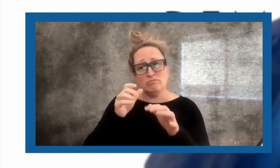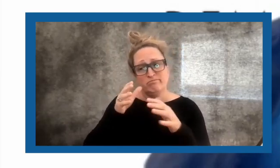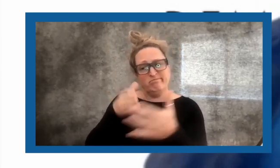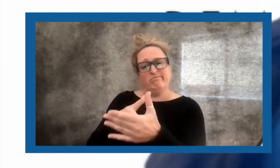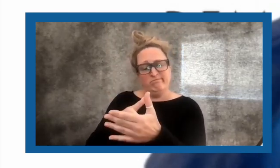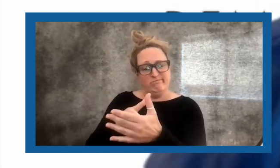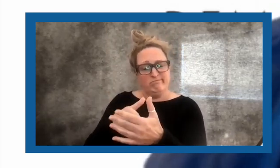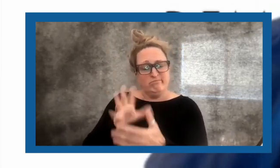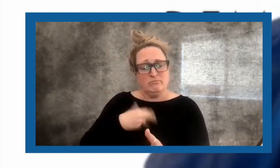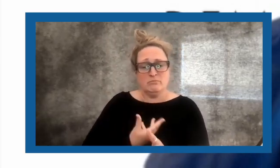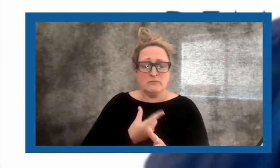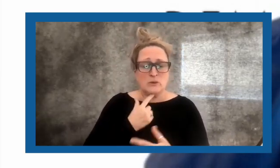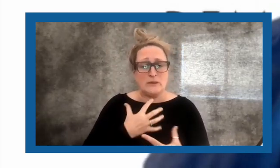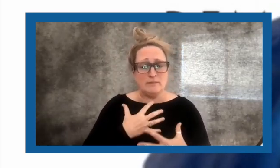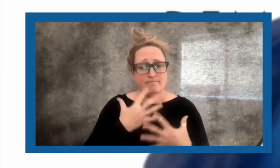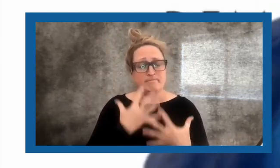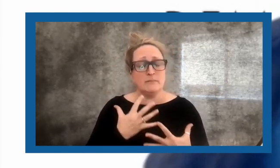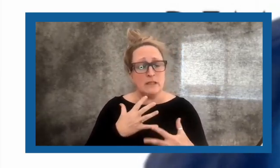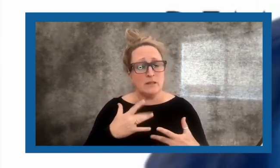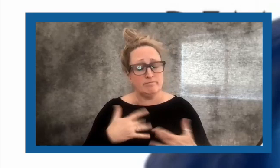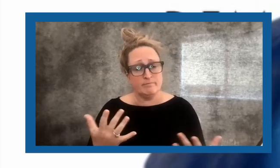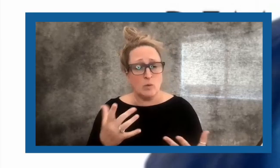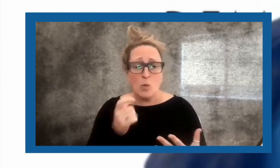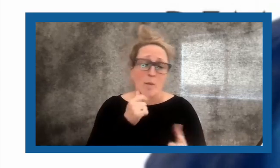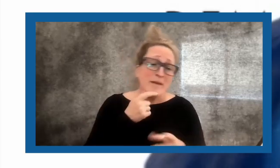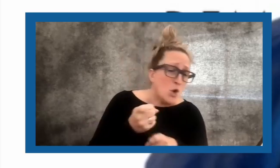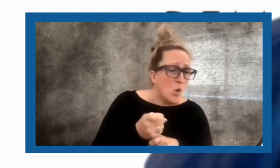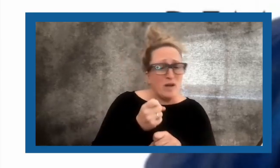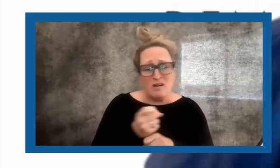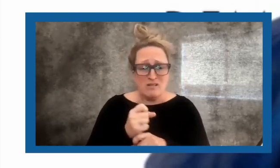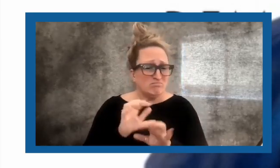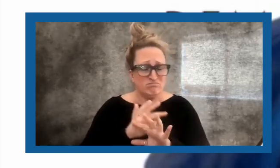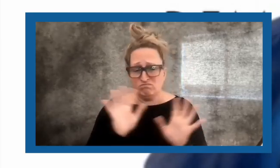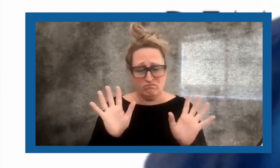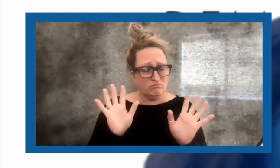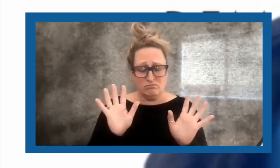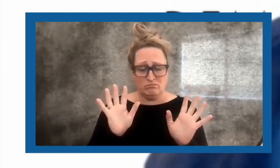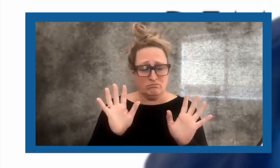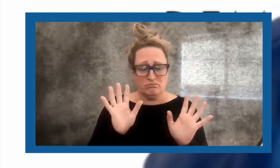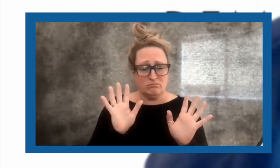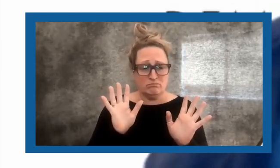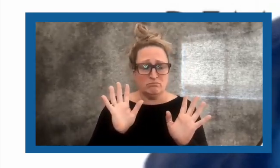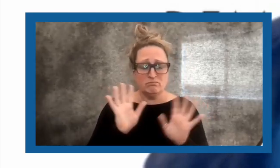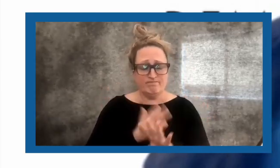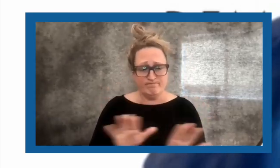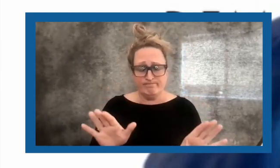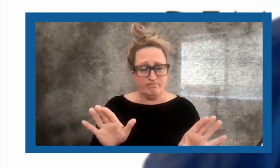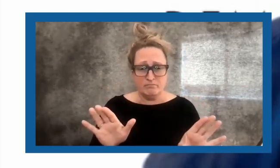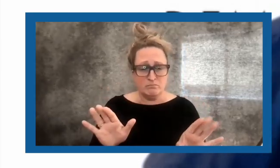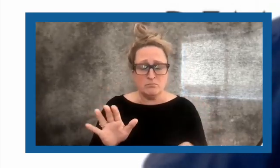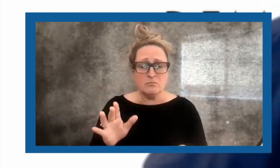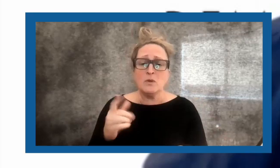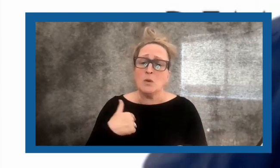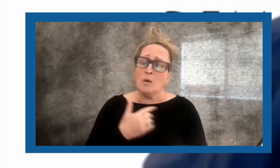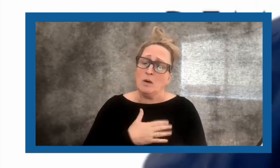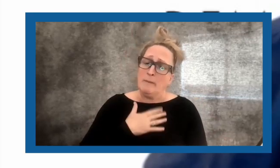violence. It is a somber occasion. We won't be cracking any jokes except at our expense. And we're